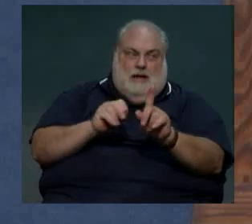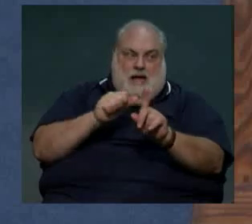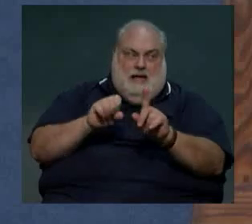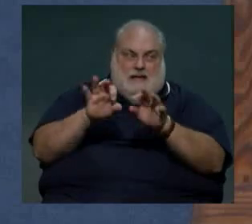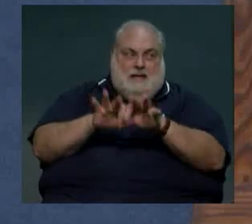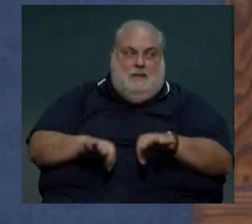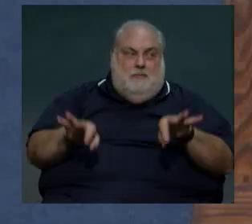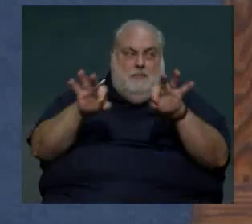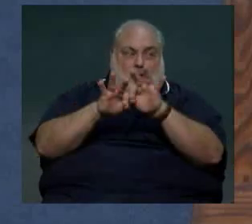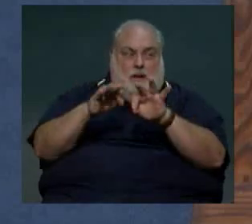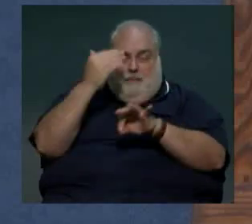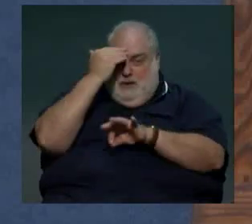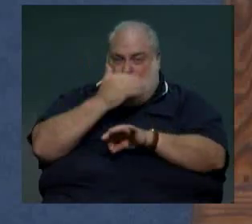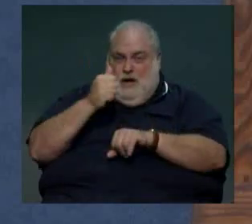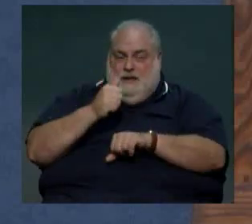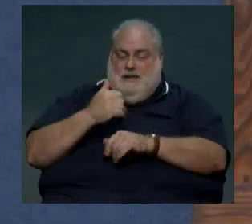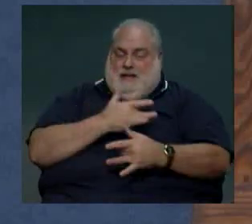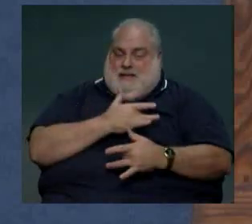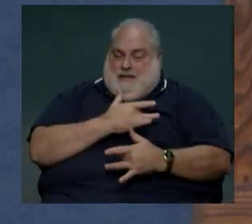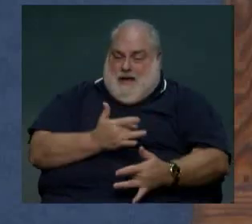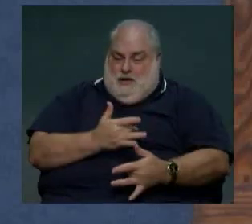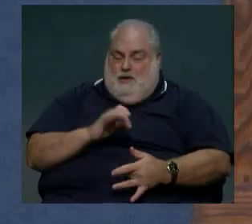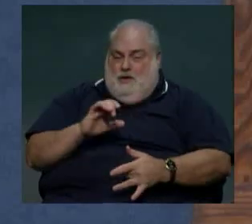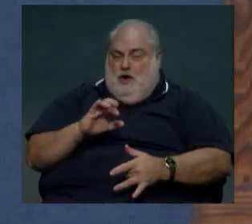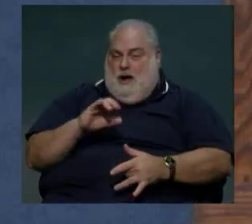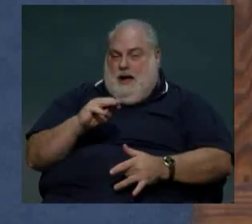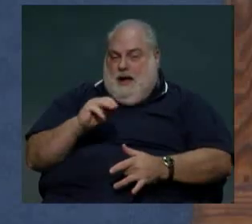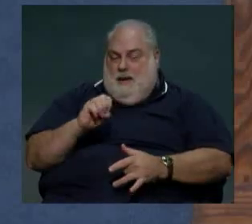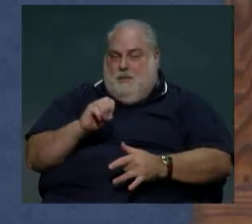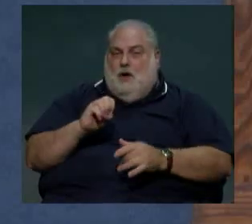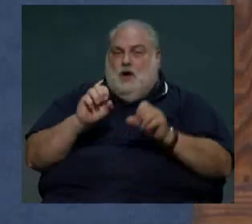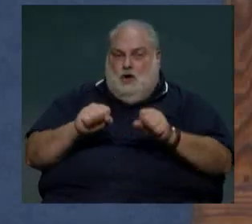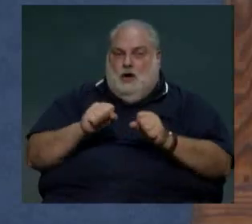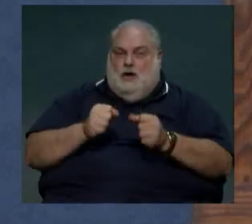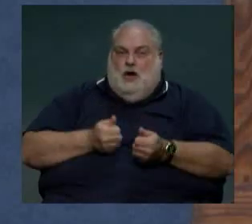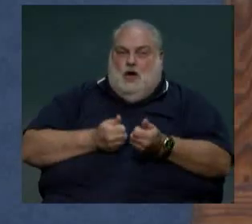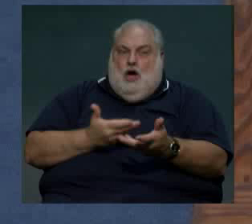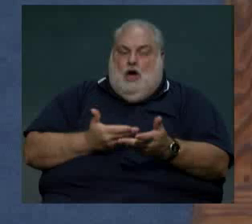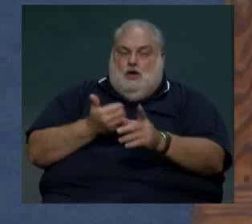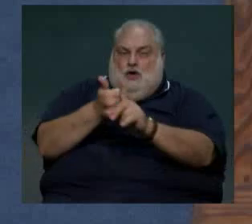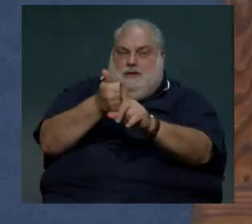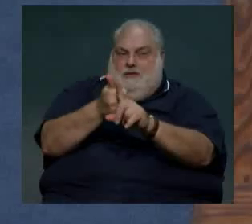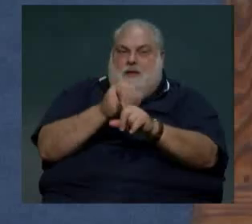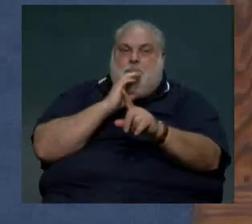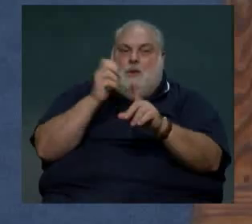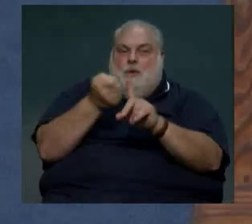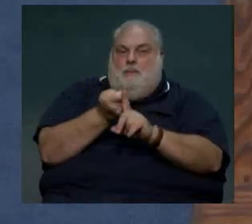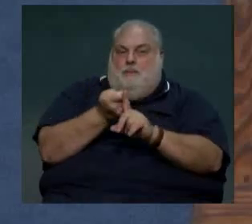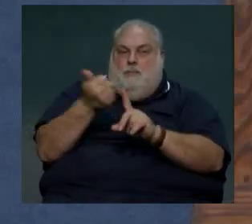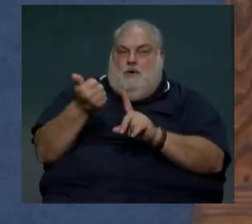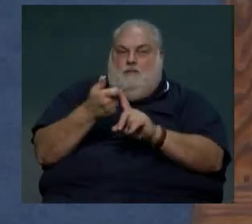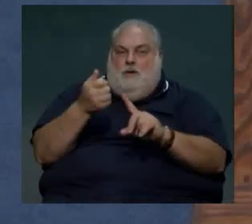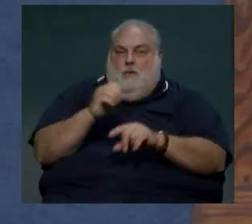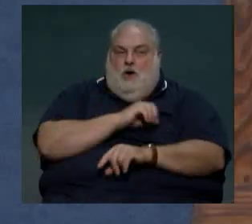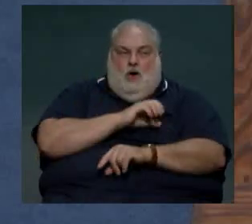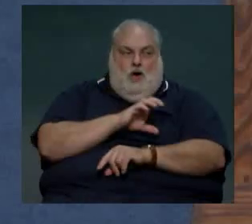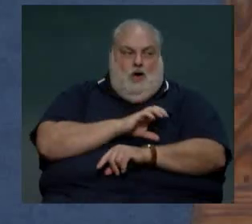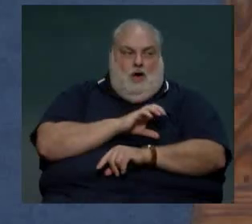is important because the nature of the crime could lead to you being removed from office under the